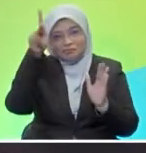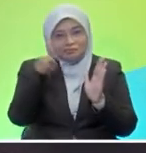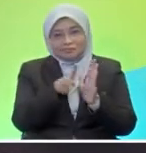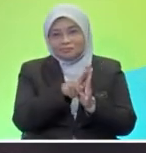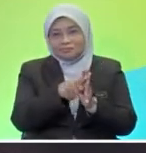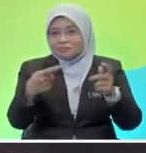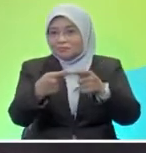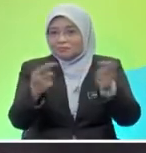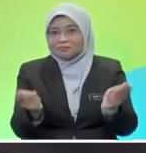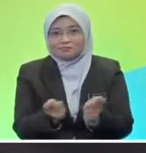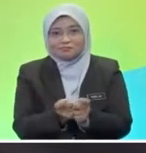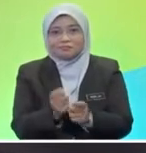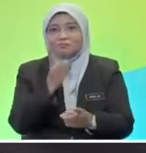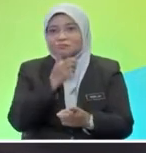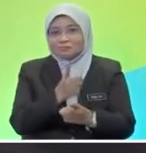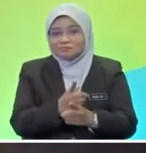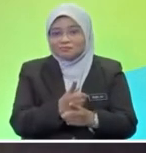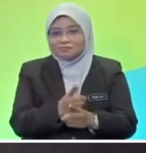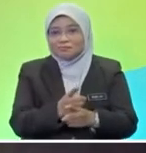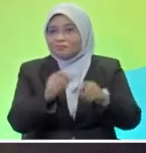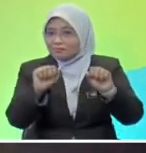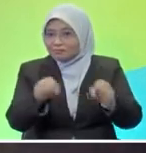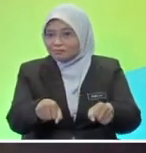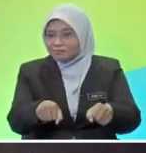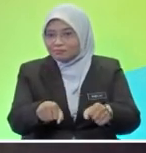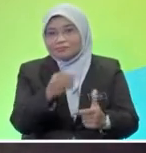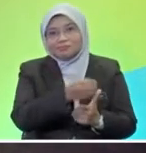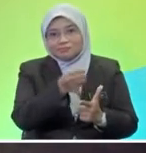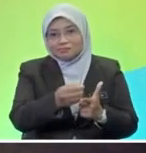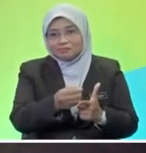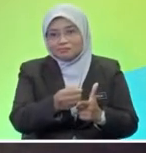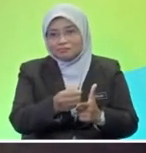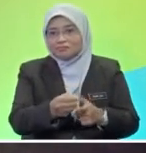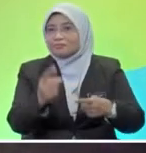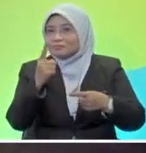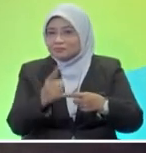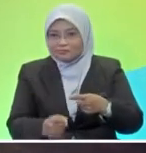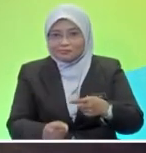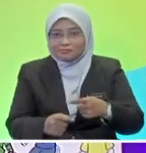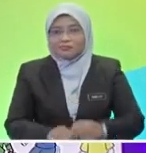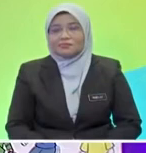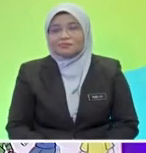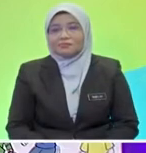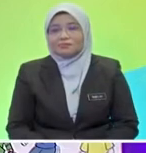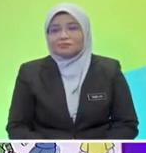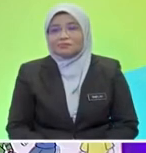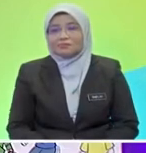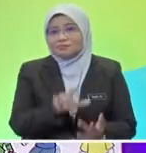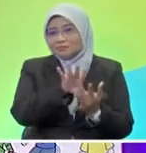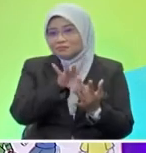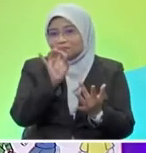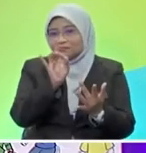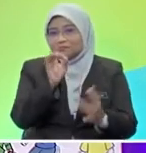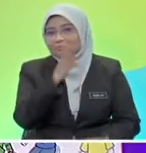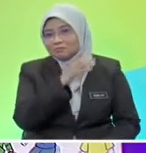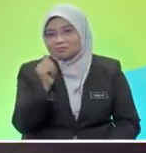if you cannot do the action, you will paste it at the I can't column. So let's see how many